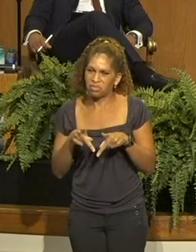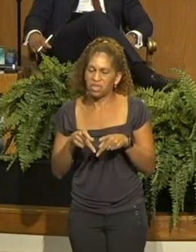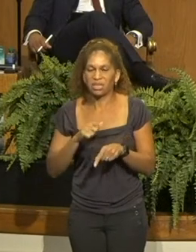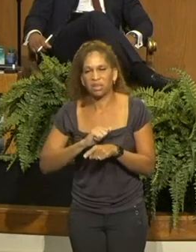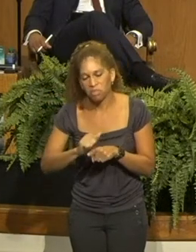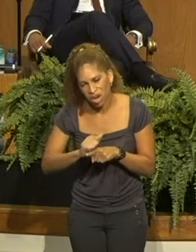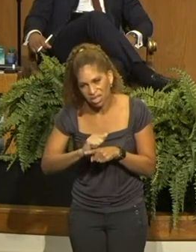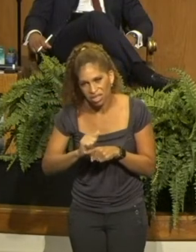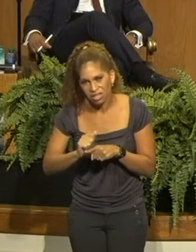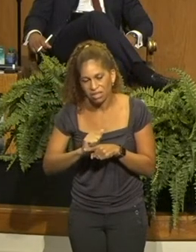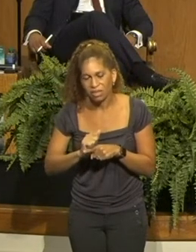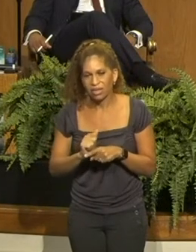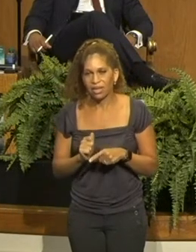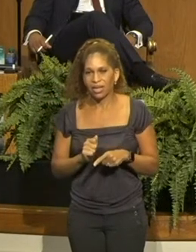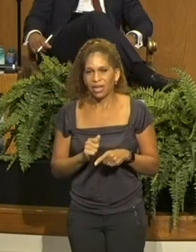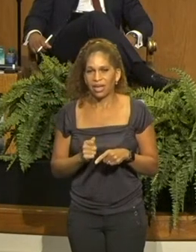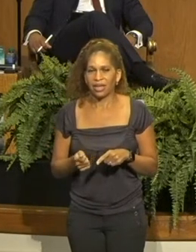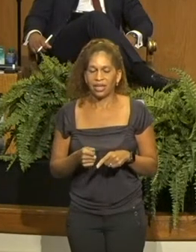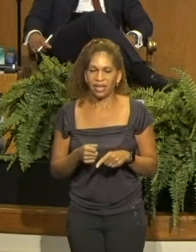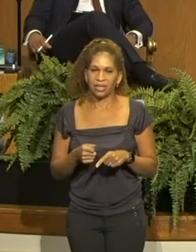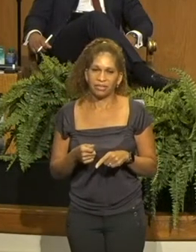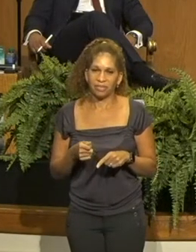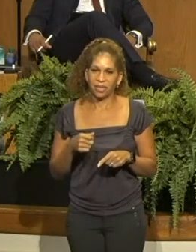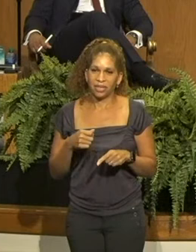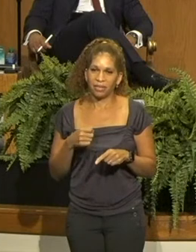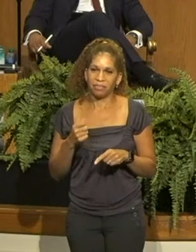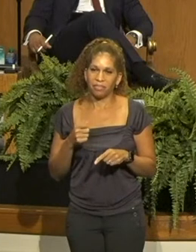And they treat people like they're on an assembly line.